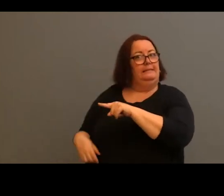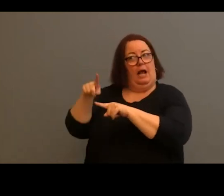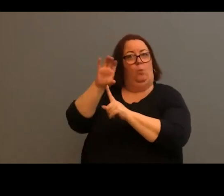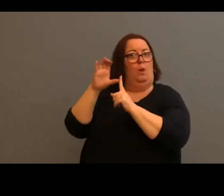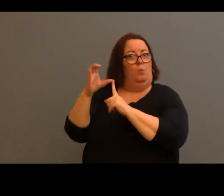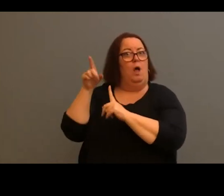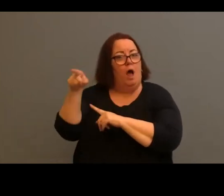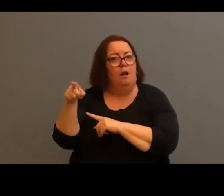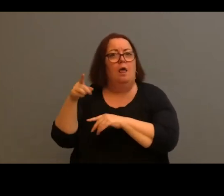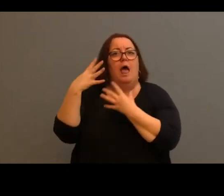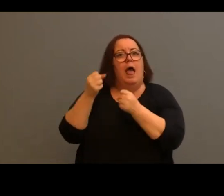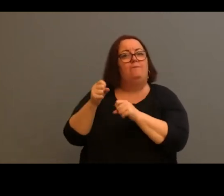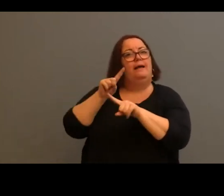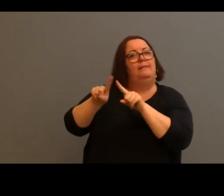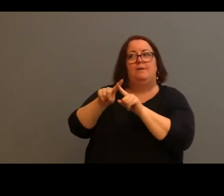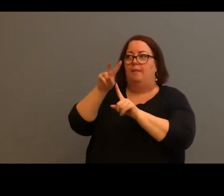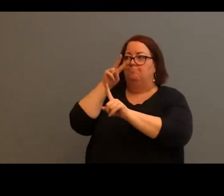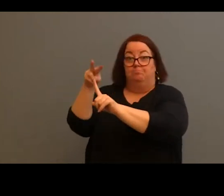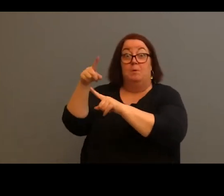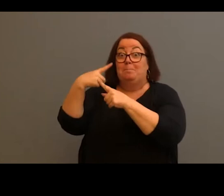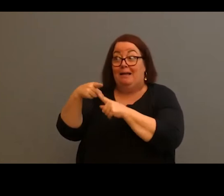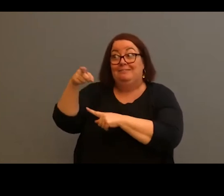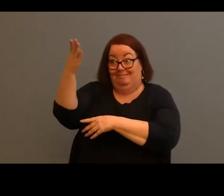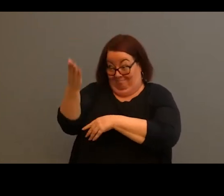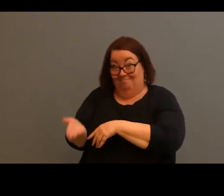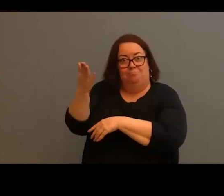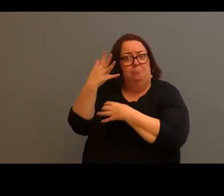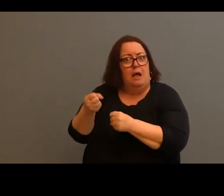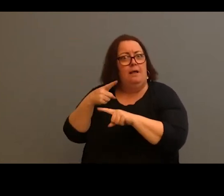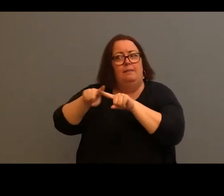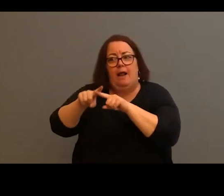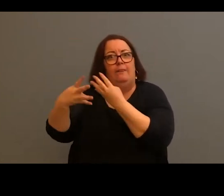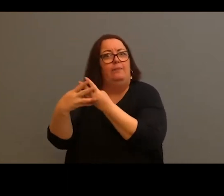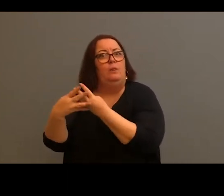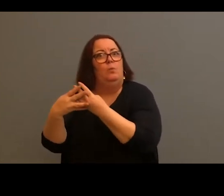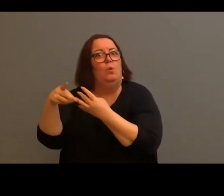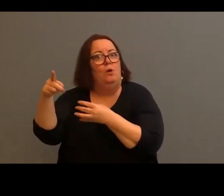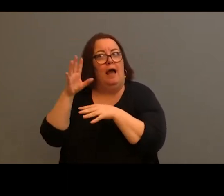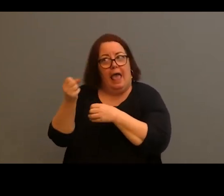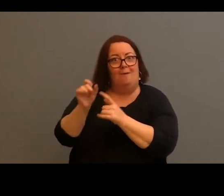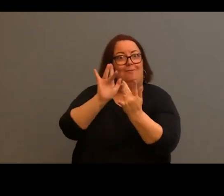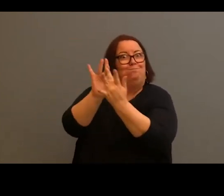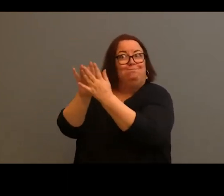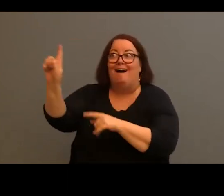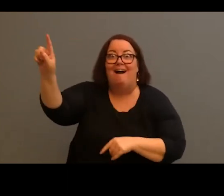the negotiations takes place, and in the end, we end up with a plan that everyone is committed to.